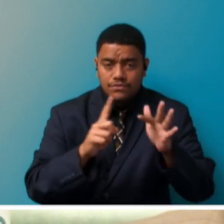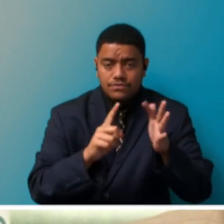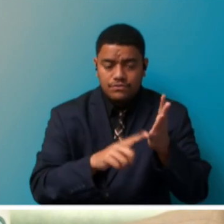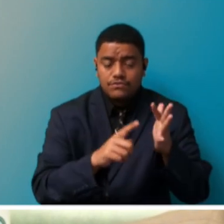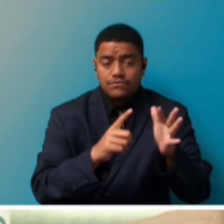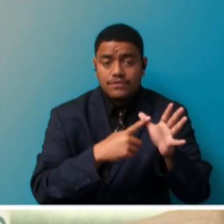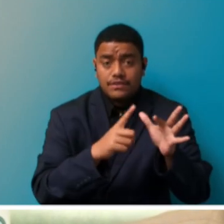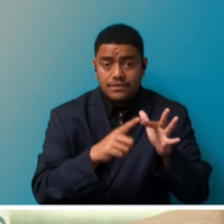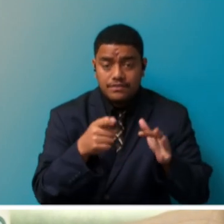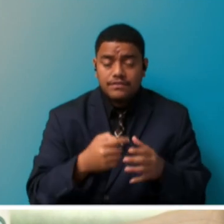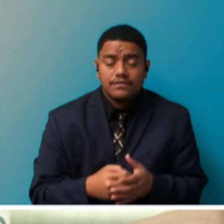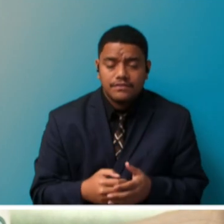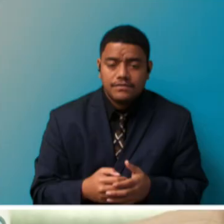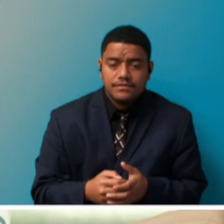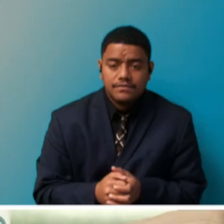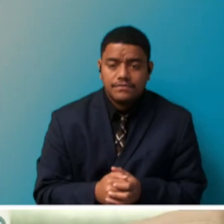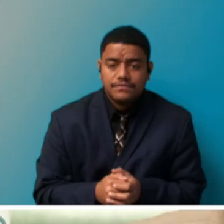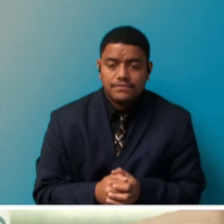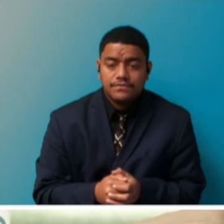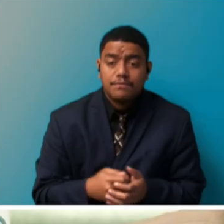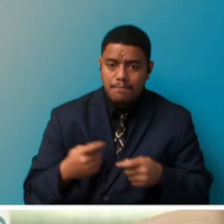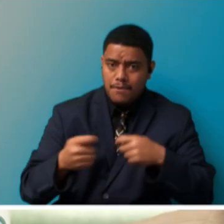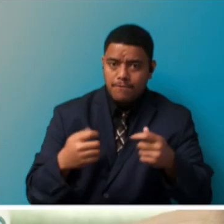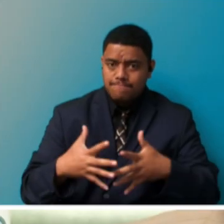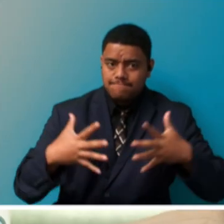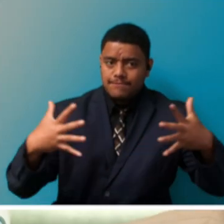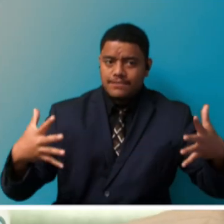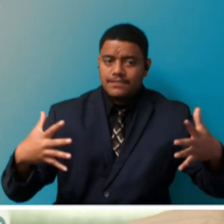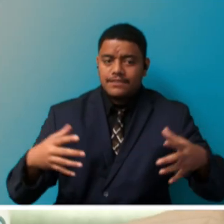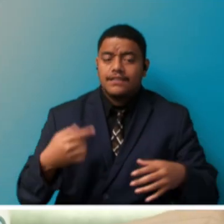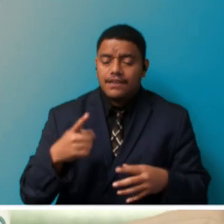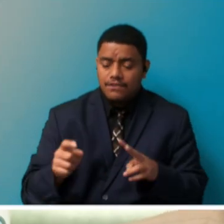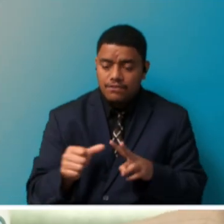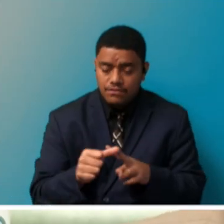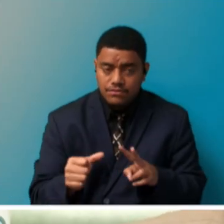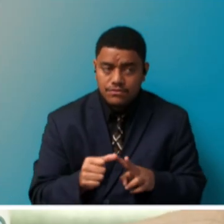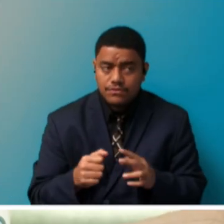wider Saudi market, and also